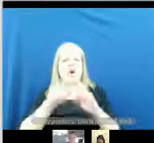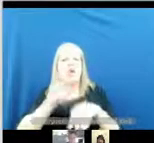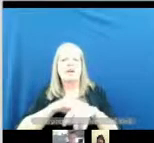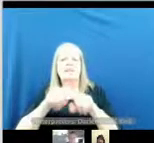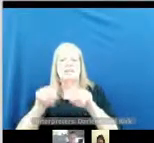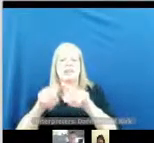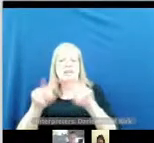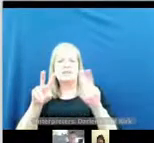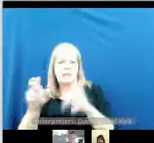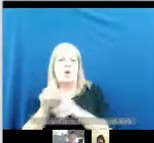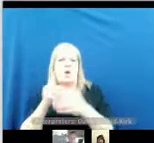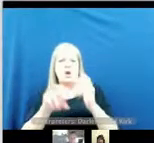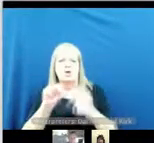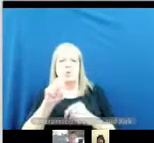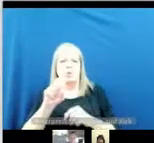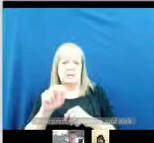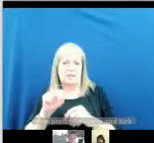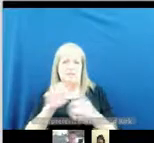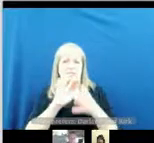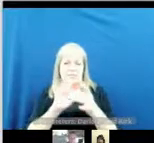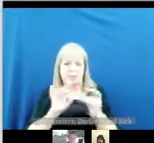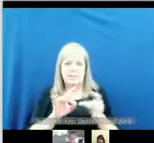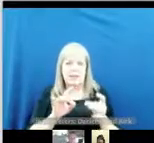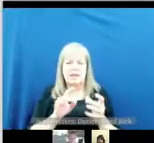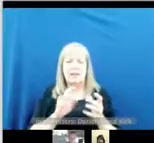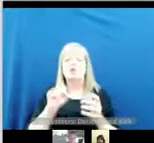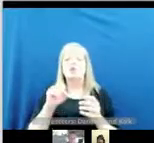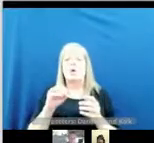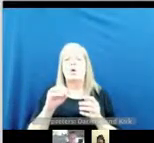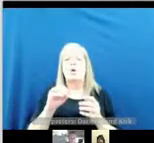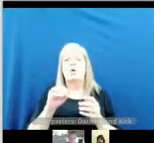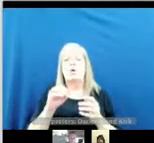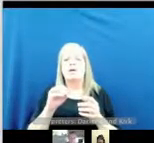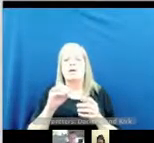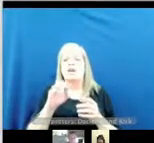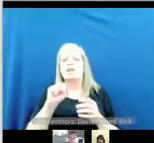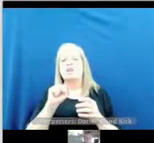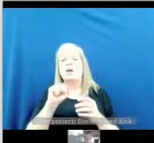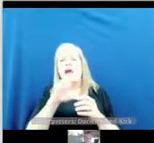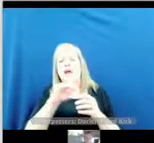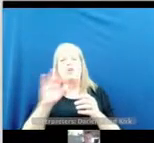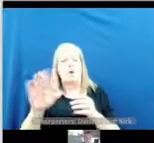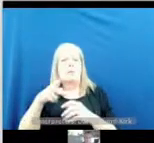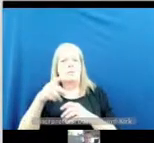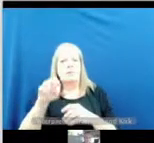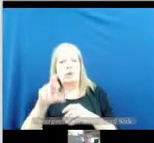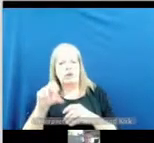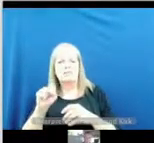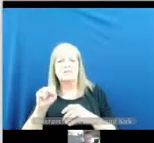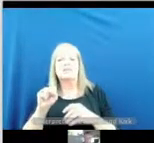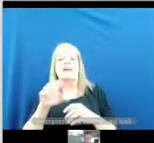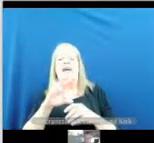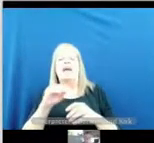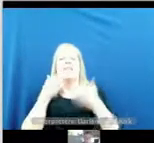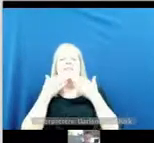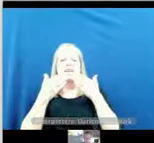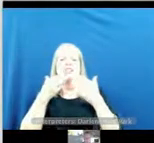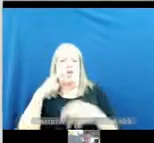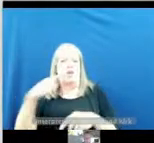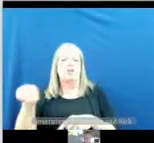Suzanne and your peers. So please look for that email that will be sent out tomorrow, and thank you all for coming.